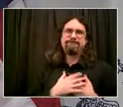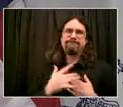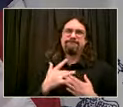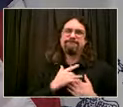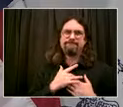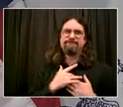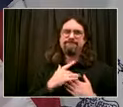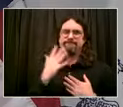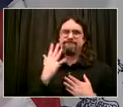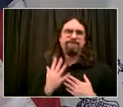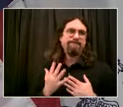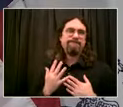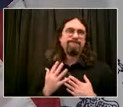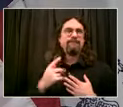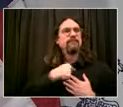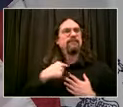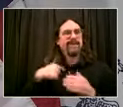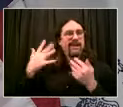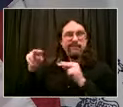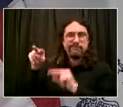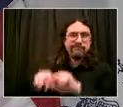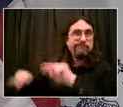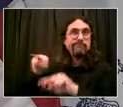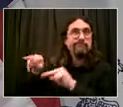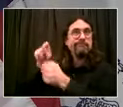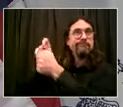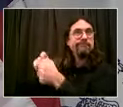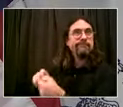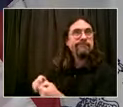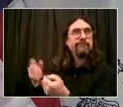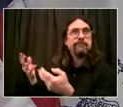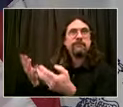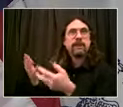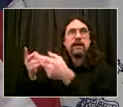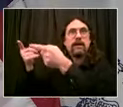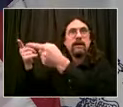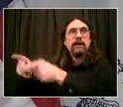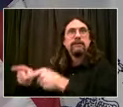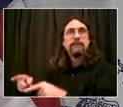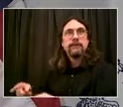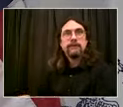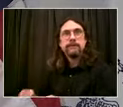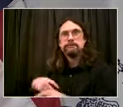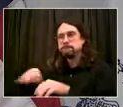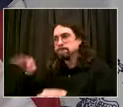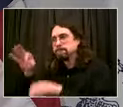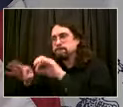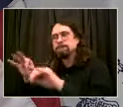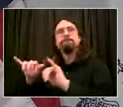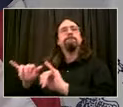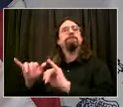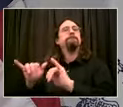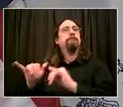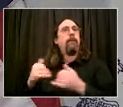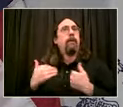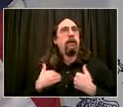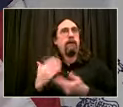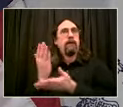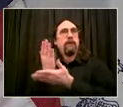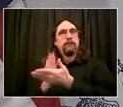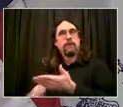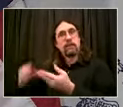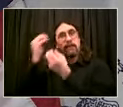out for sure. I want people to see what came of that and the changes we made as a result, and it's something we keep working on all the time. Go